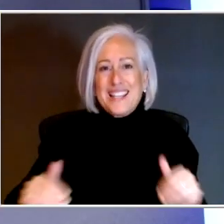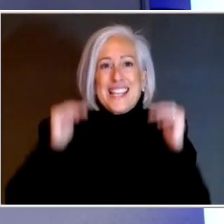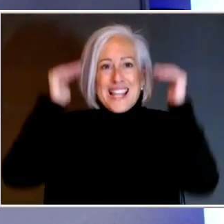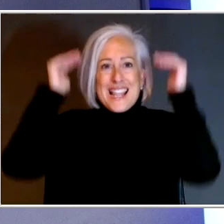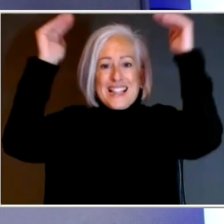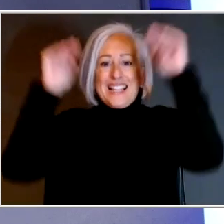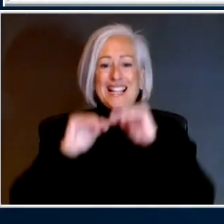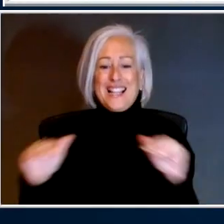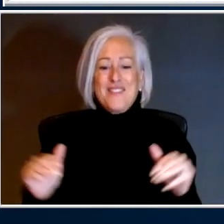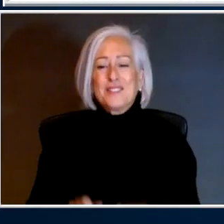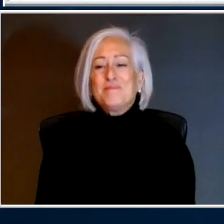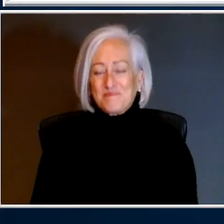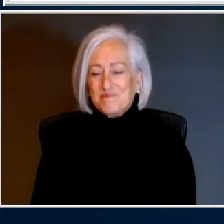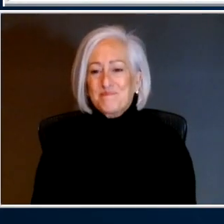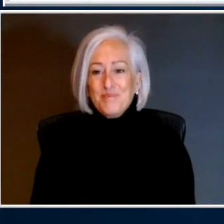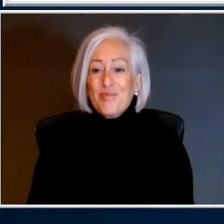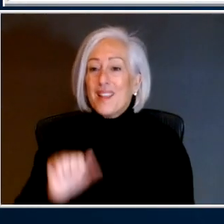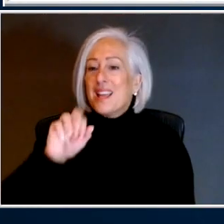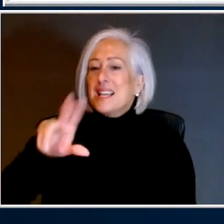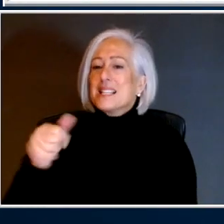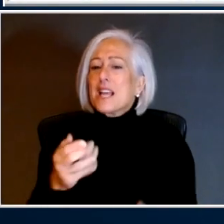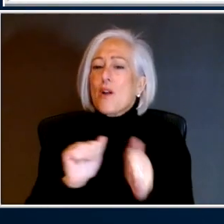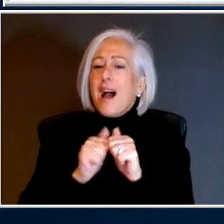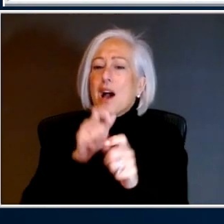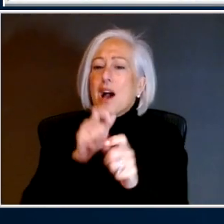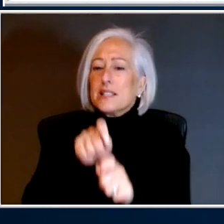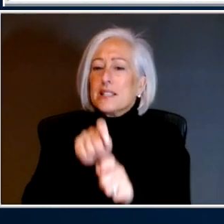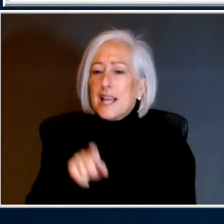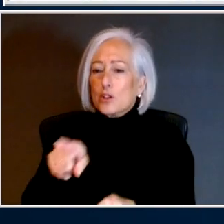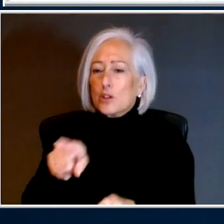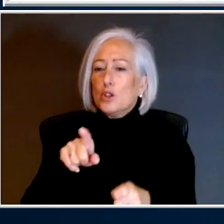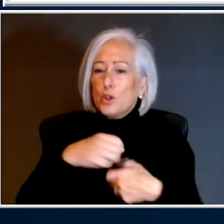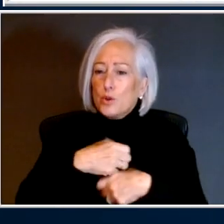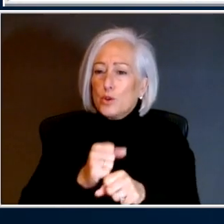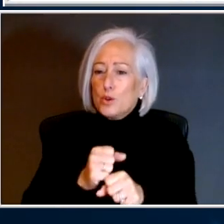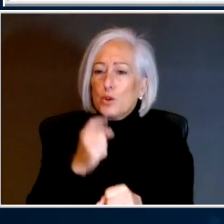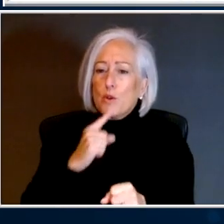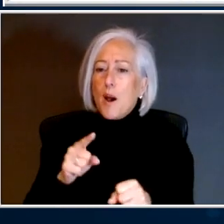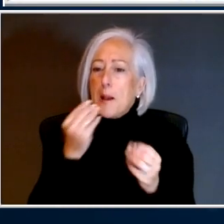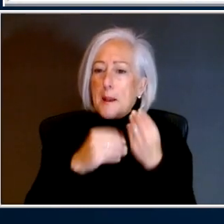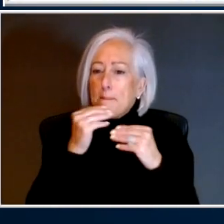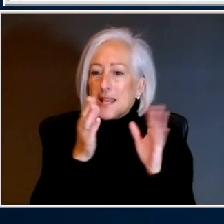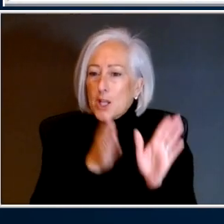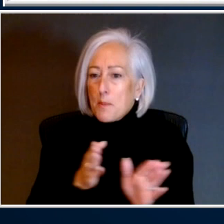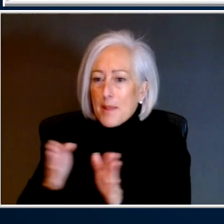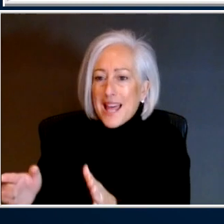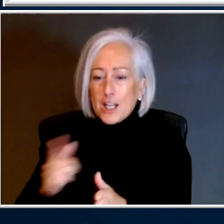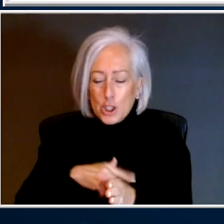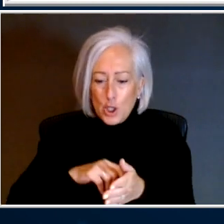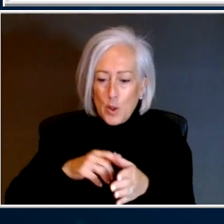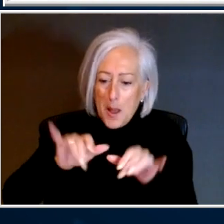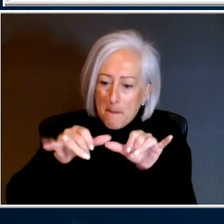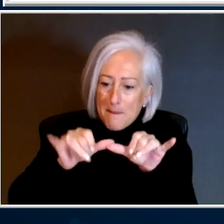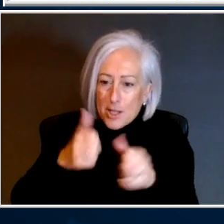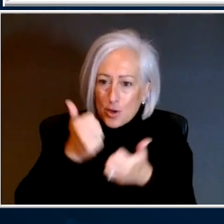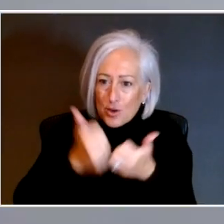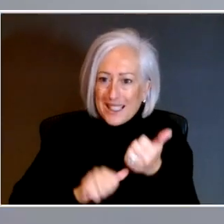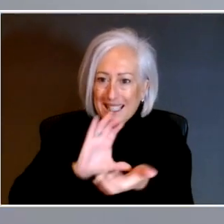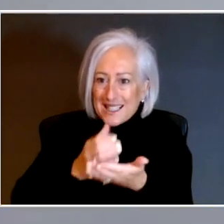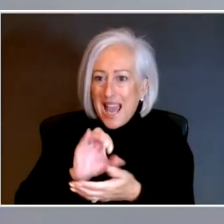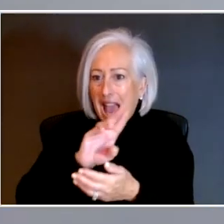spectacular. Sarah, how detailed do you get when you make a meal plan for a patient? Are you measuring every ounce, every calorie? What does that look